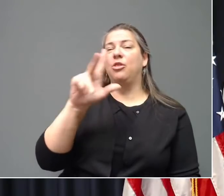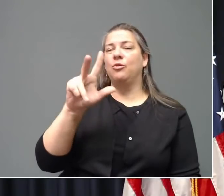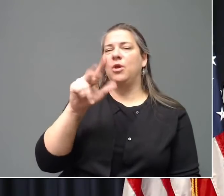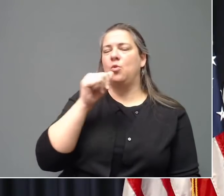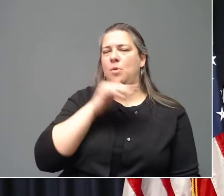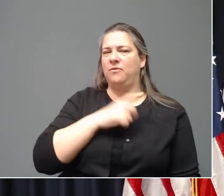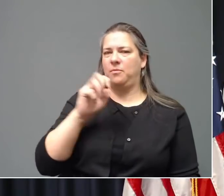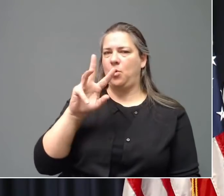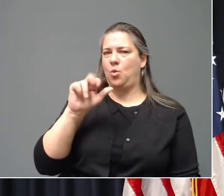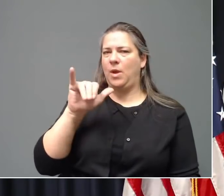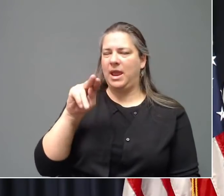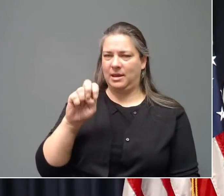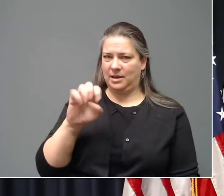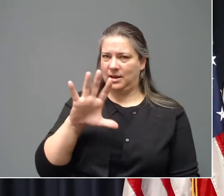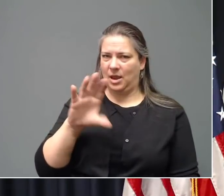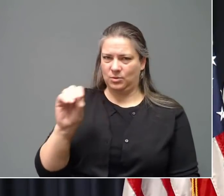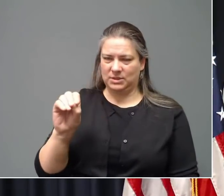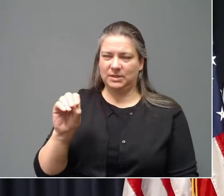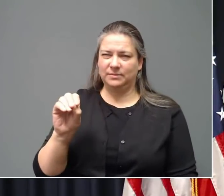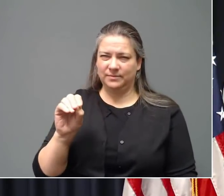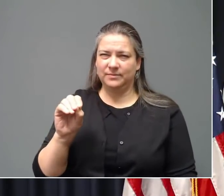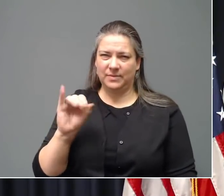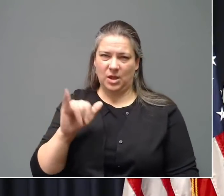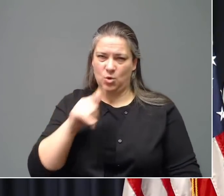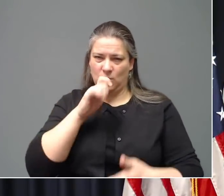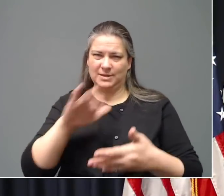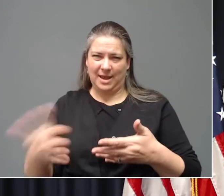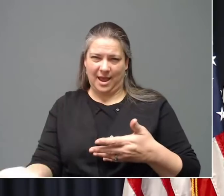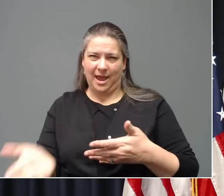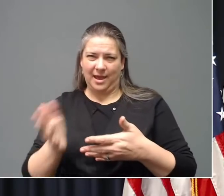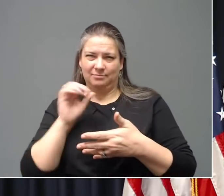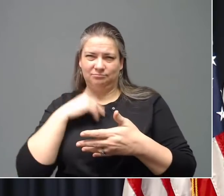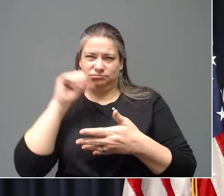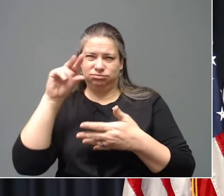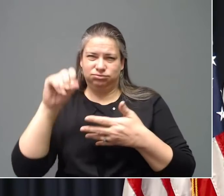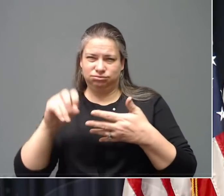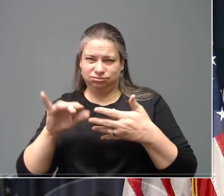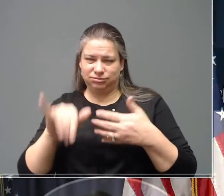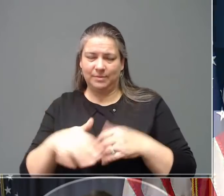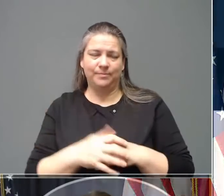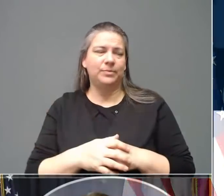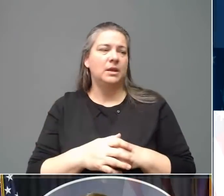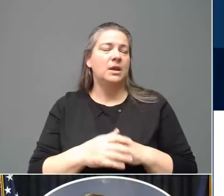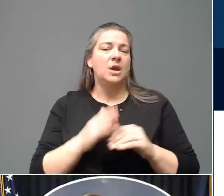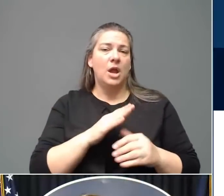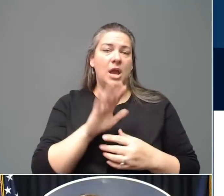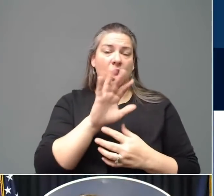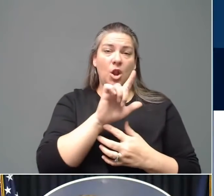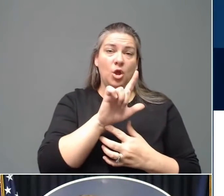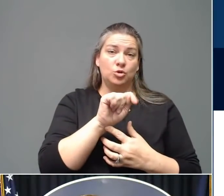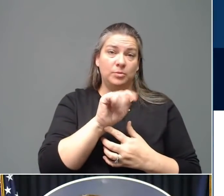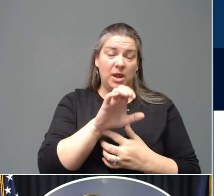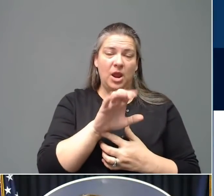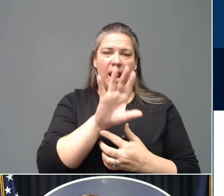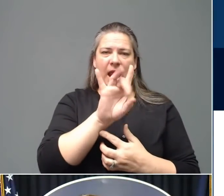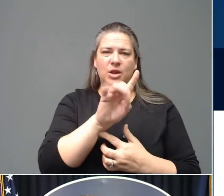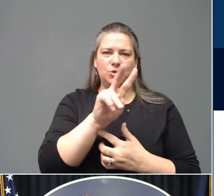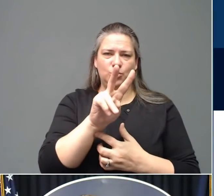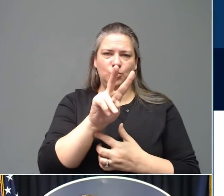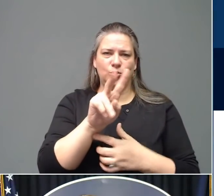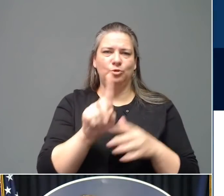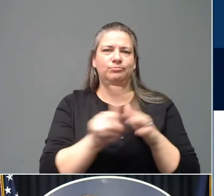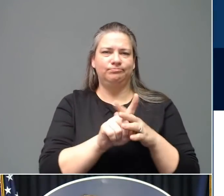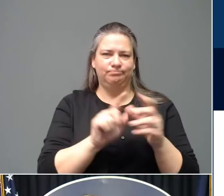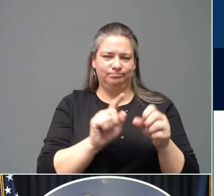County. Looking at long-term care, 82 new residents, 50 new